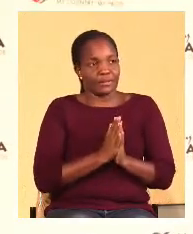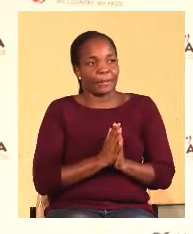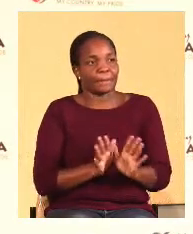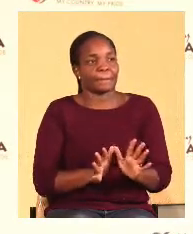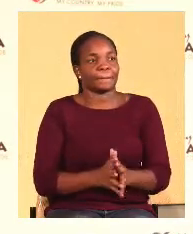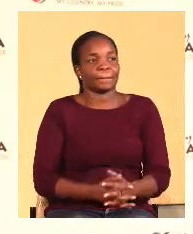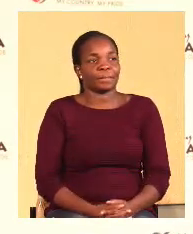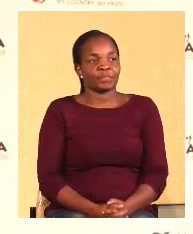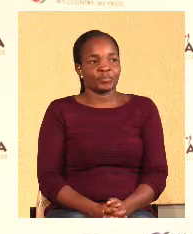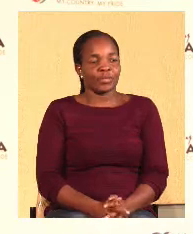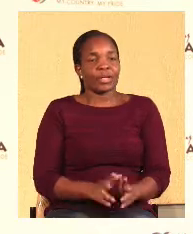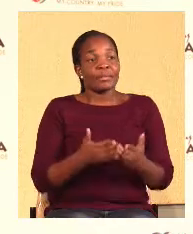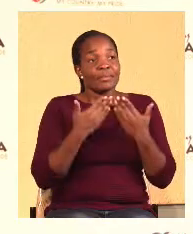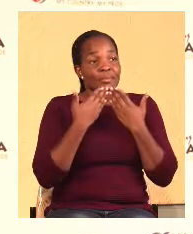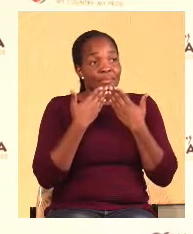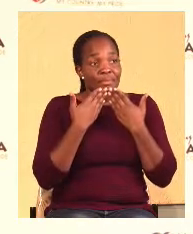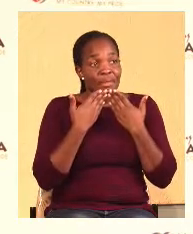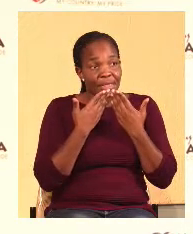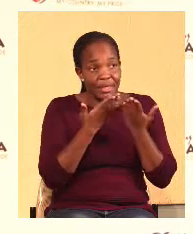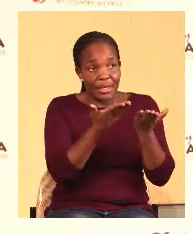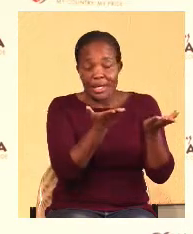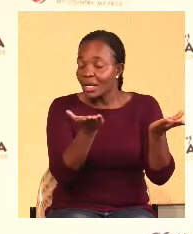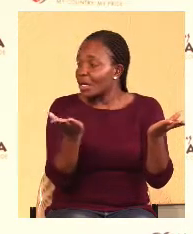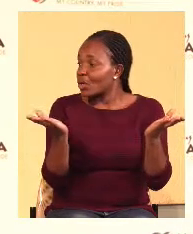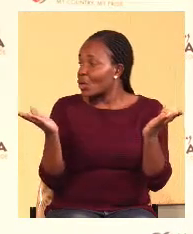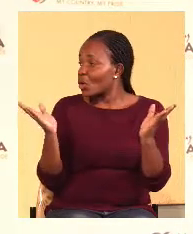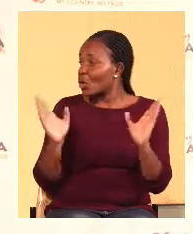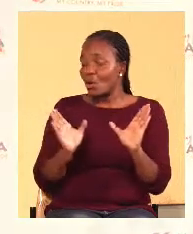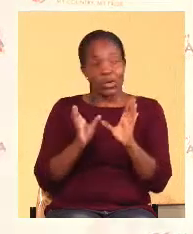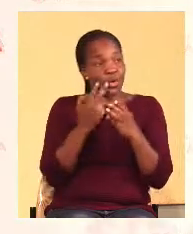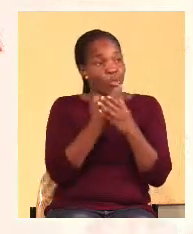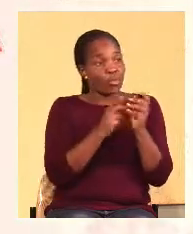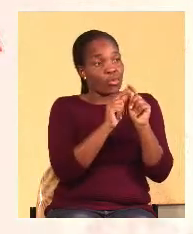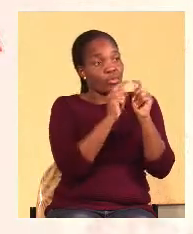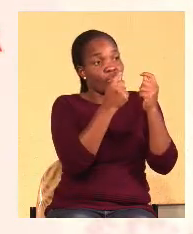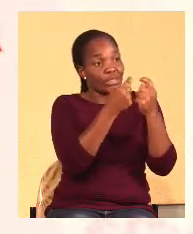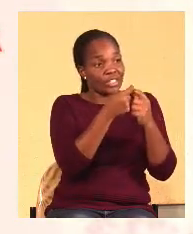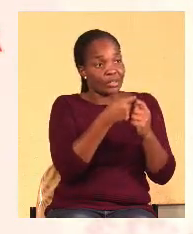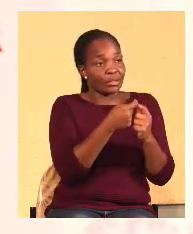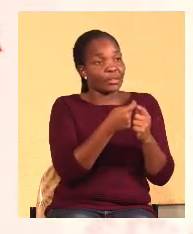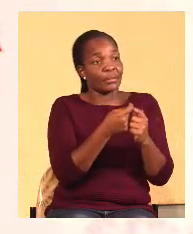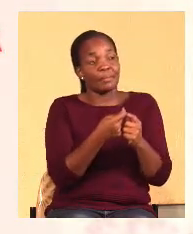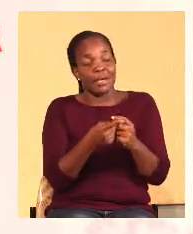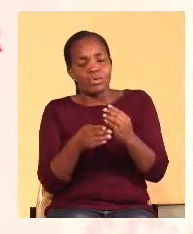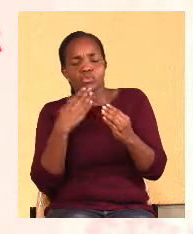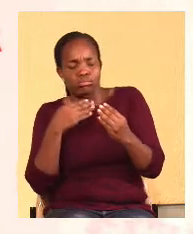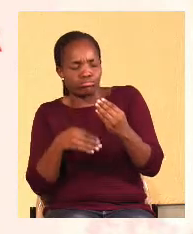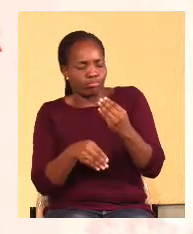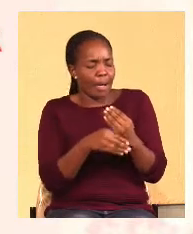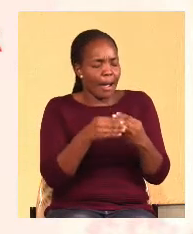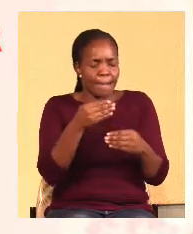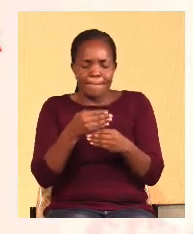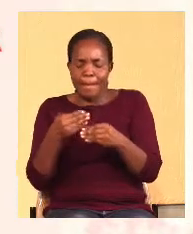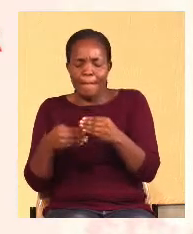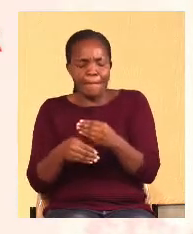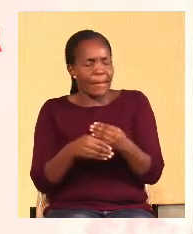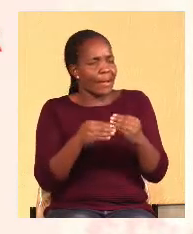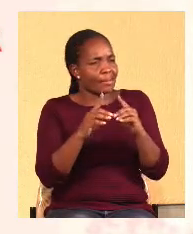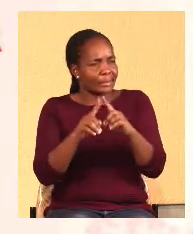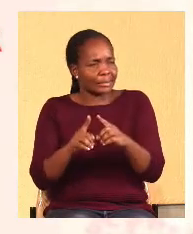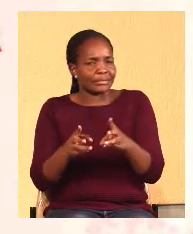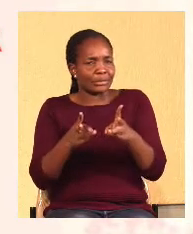to thank at this opportunity all the panelists that has contributed very effectively